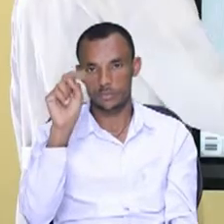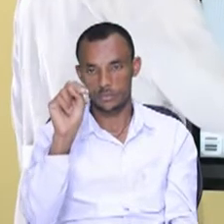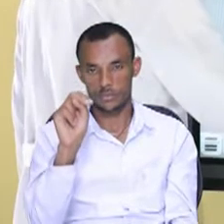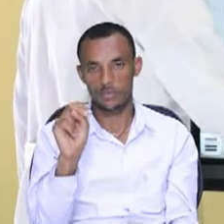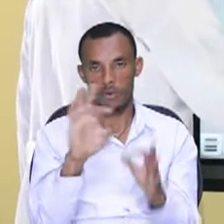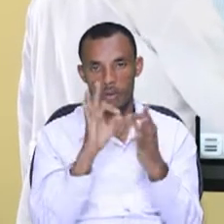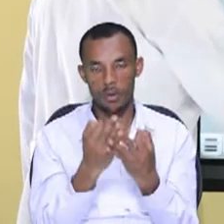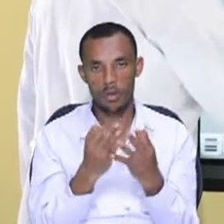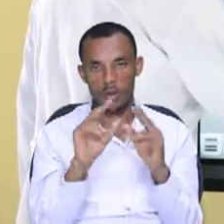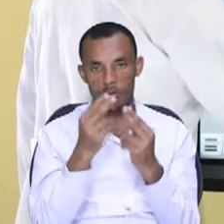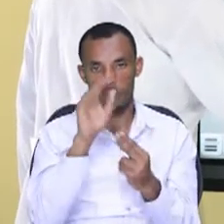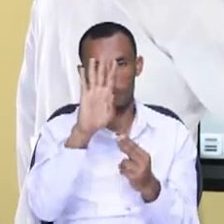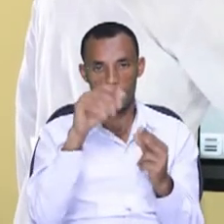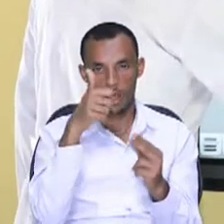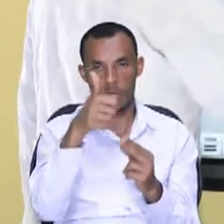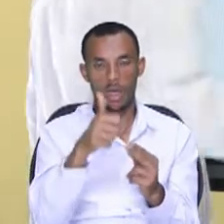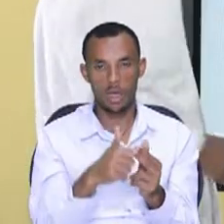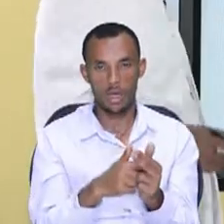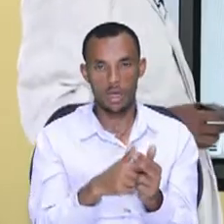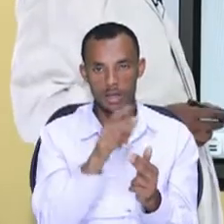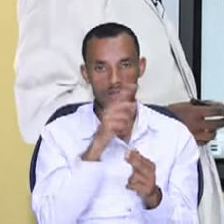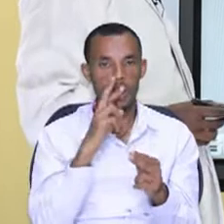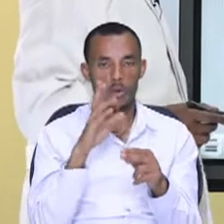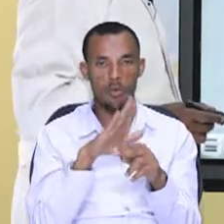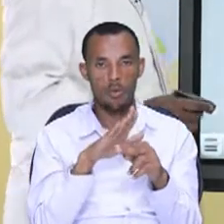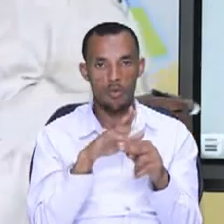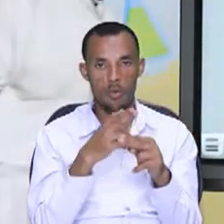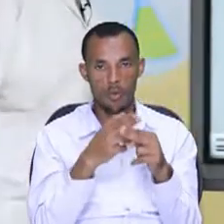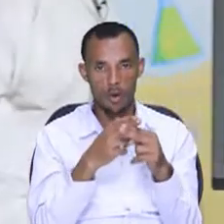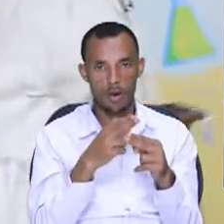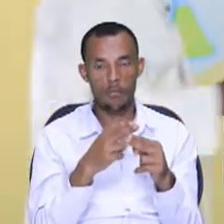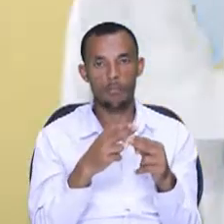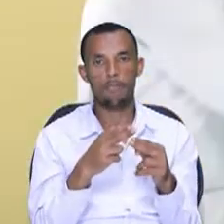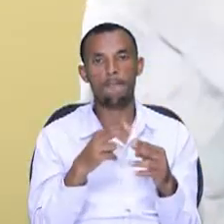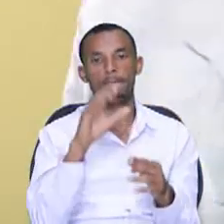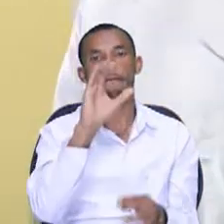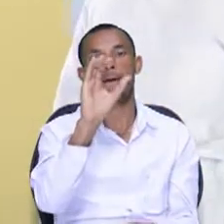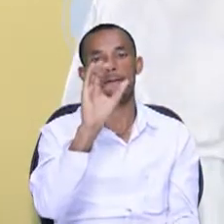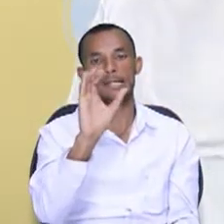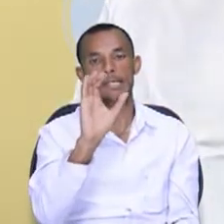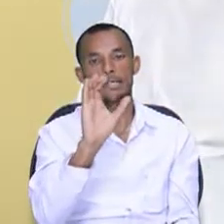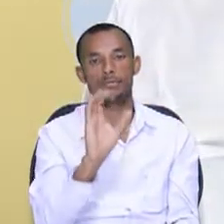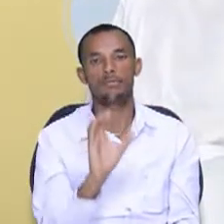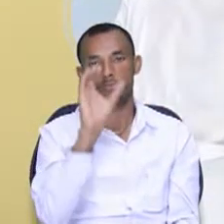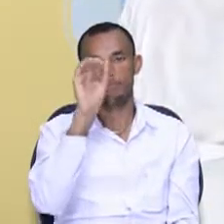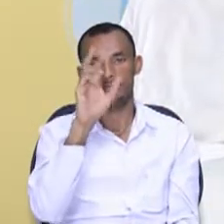Group 4A, they are called carbon family.